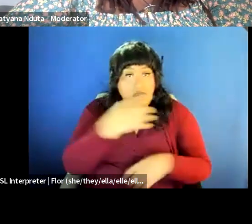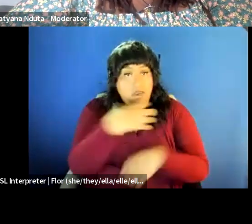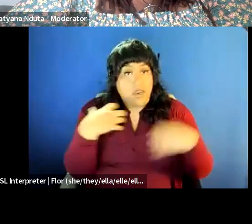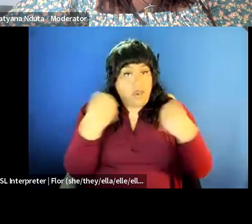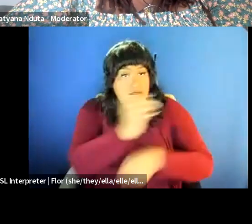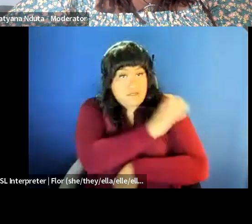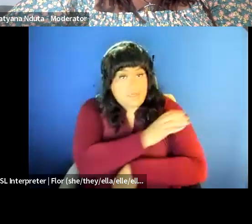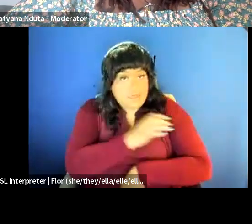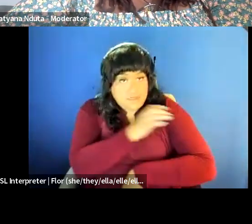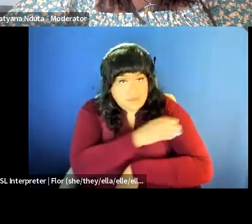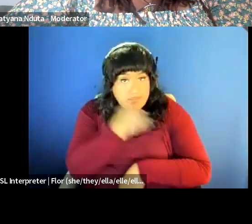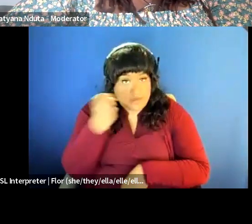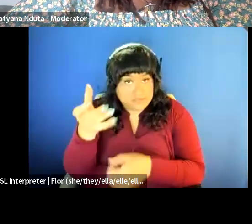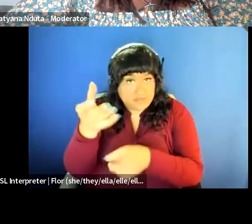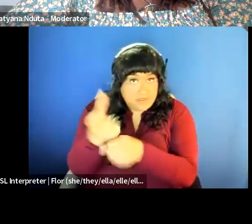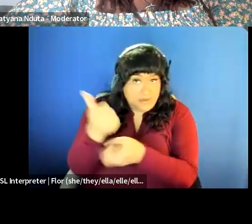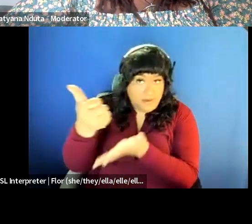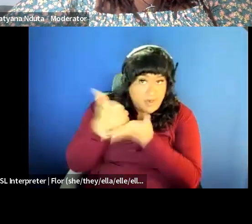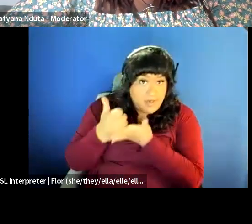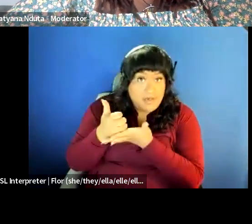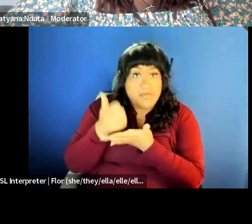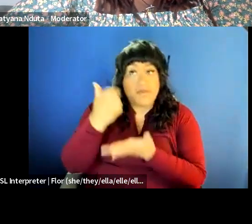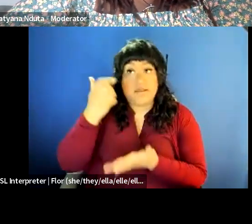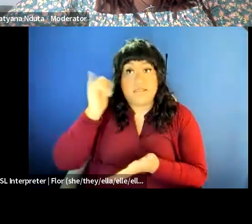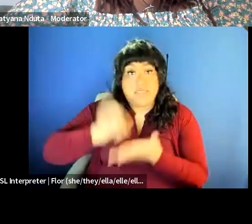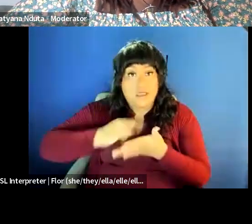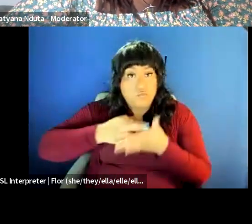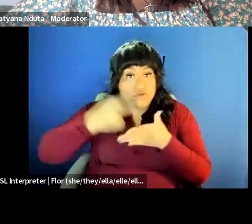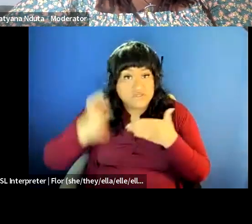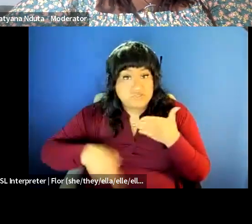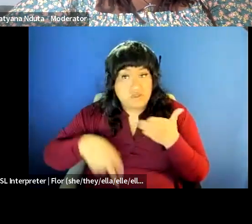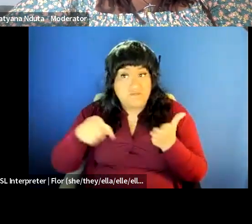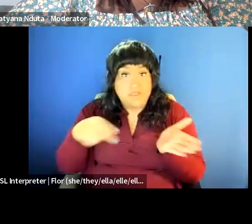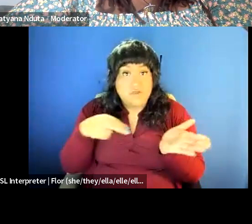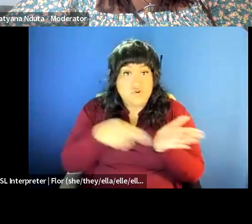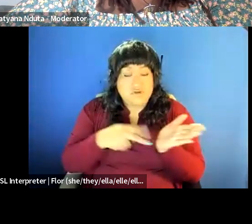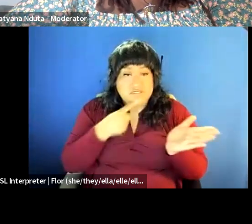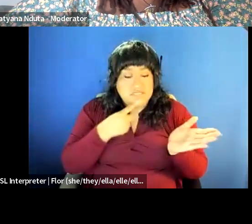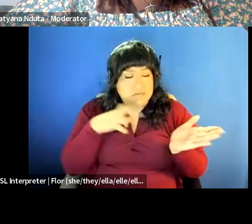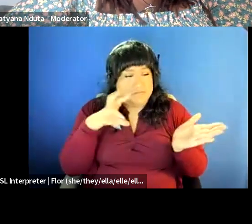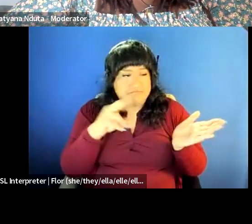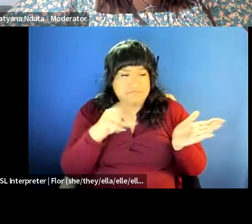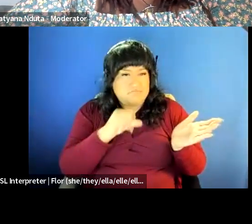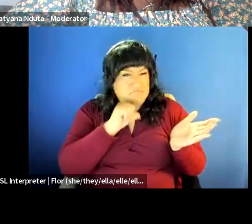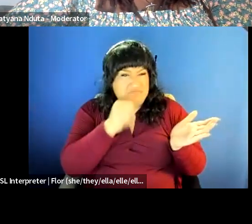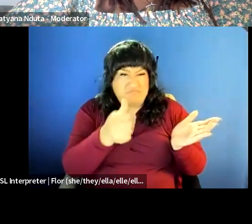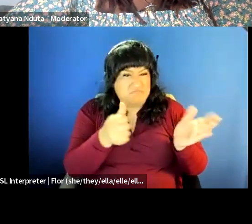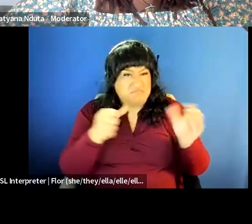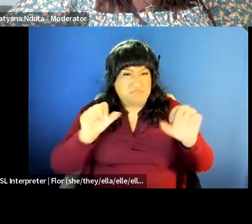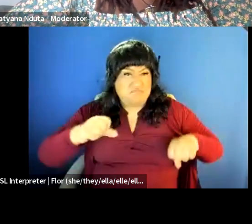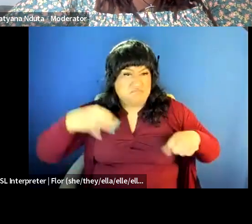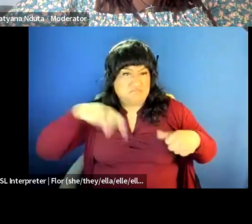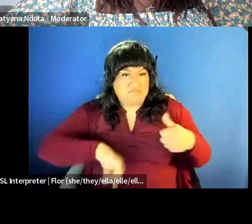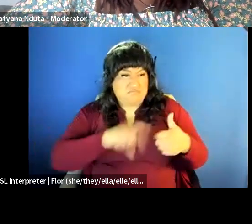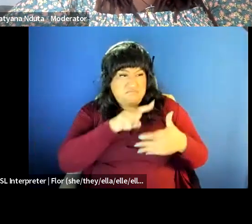to challenge the results of the same nurse who basically said that I was not eligible for the